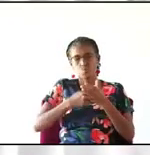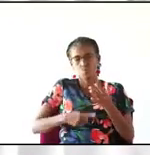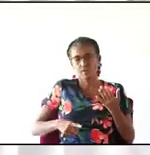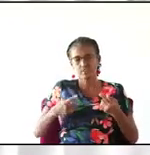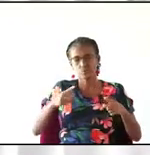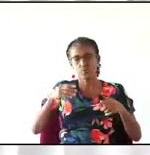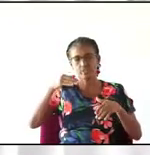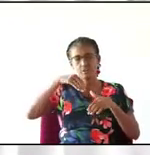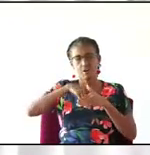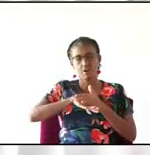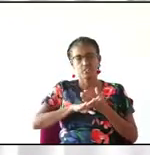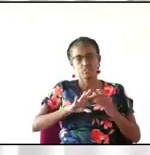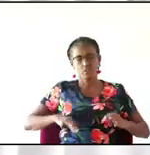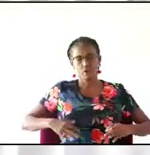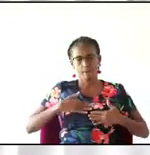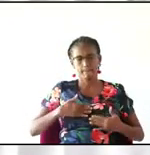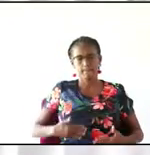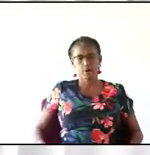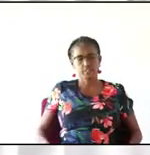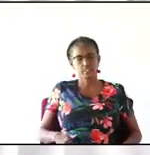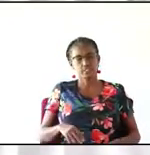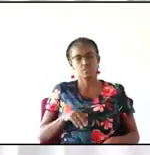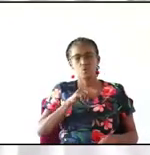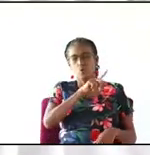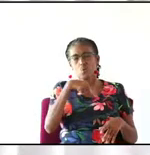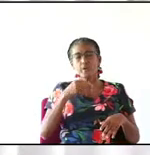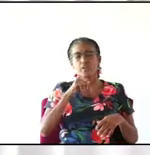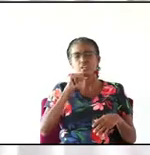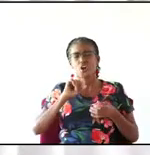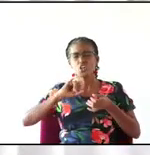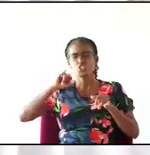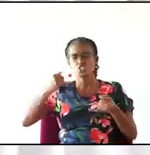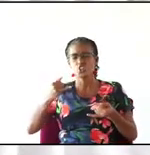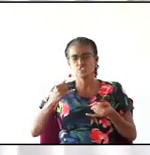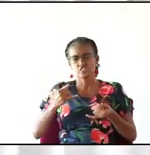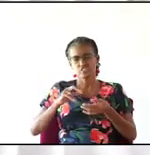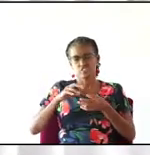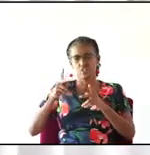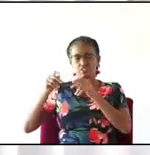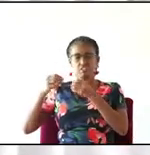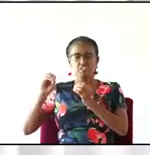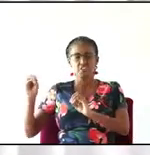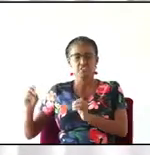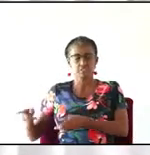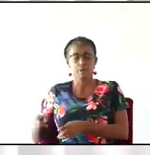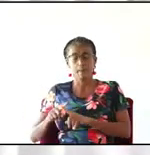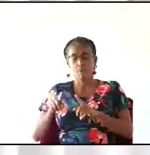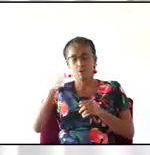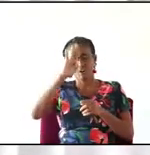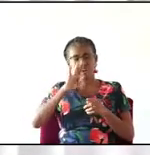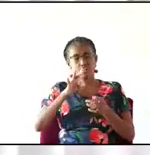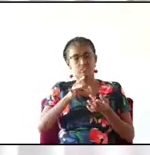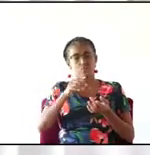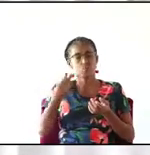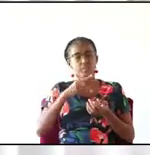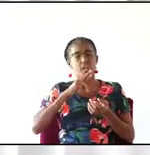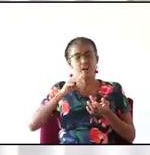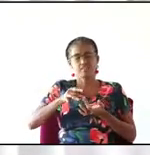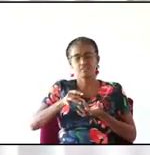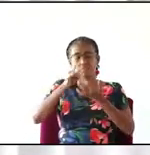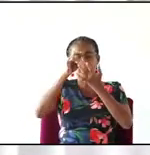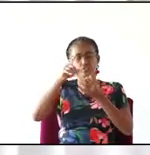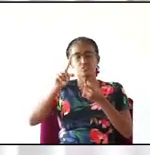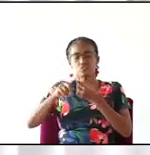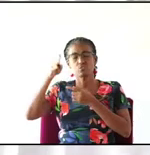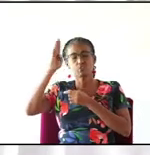anybody else could. You're not just a number, but you're special to God. You're his child. He knows